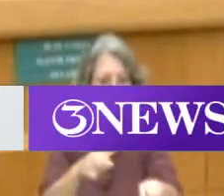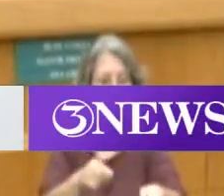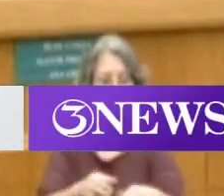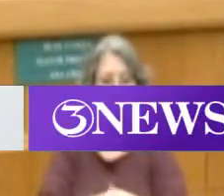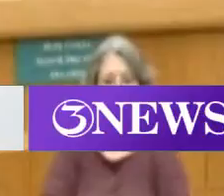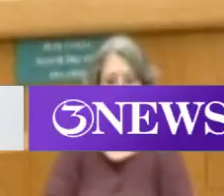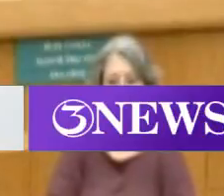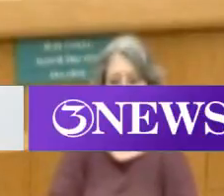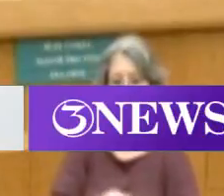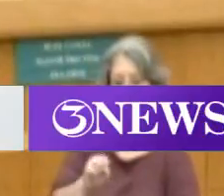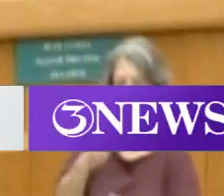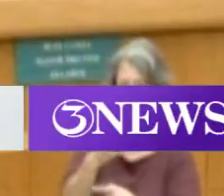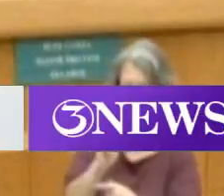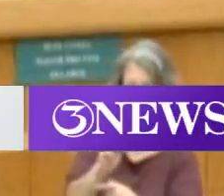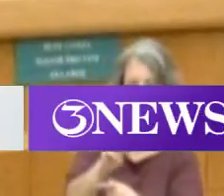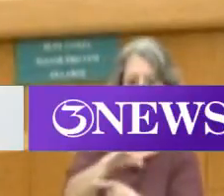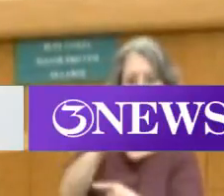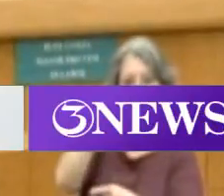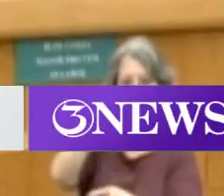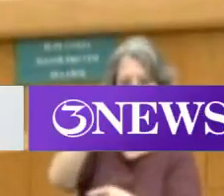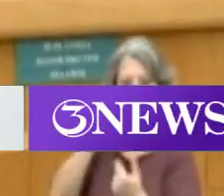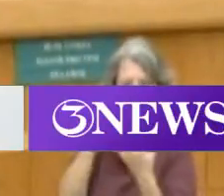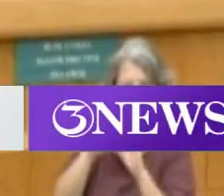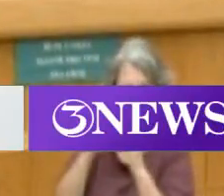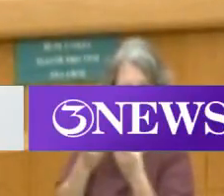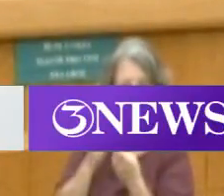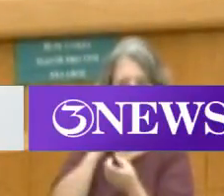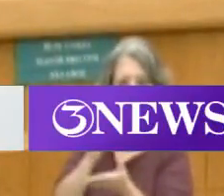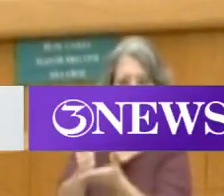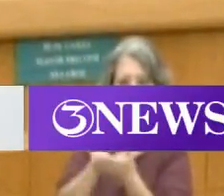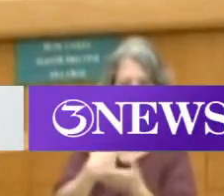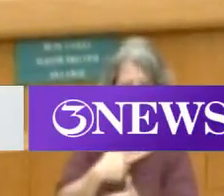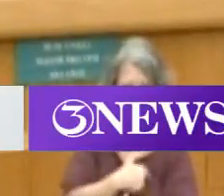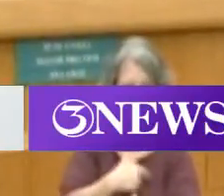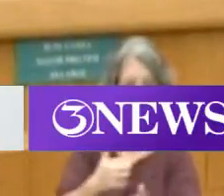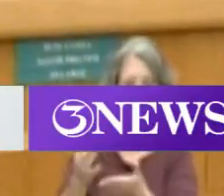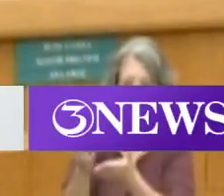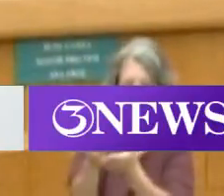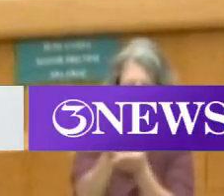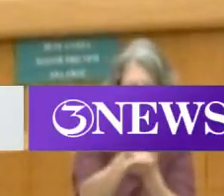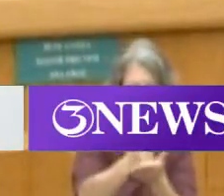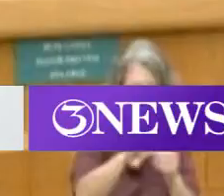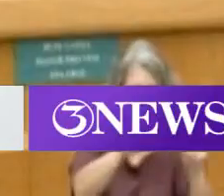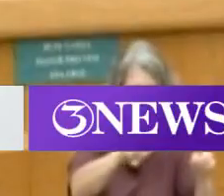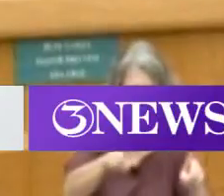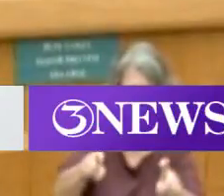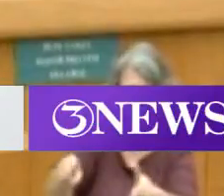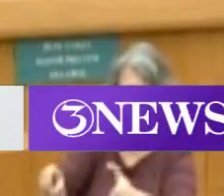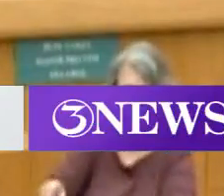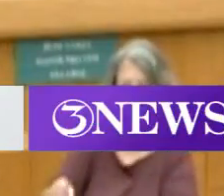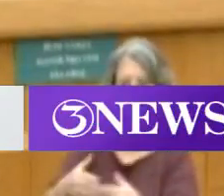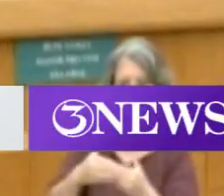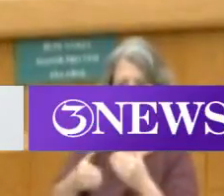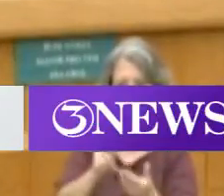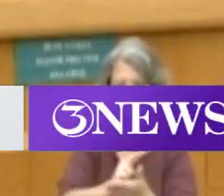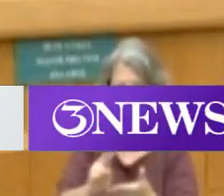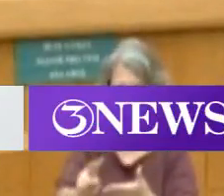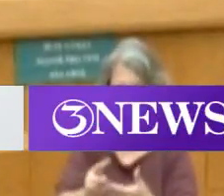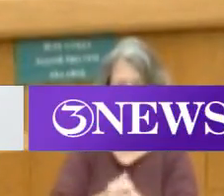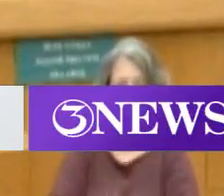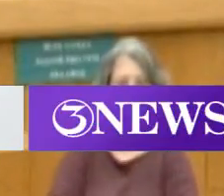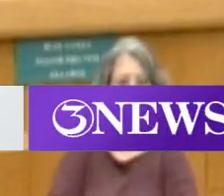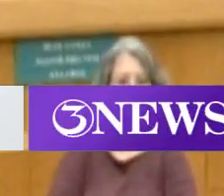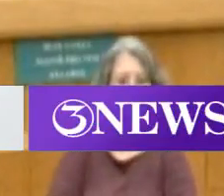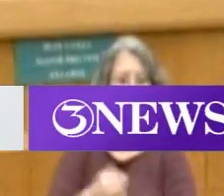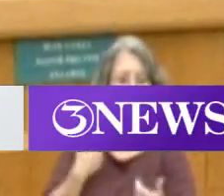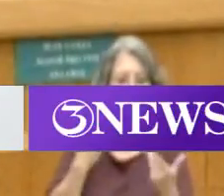a resident, employee, or family member of someone at these facilities where there was testing, you will only be contacted